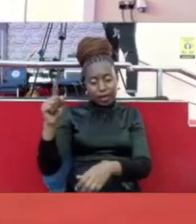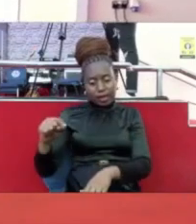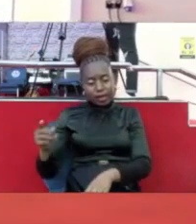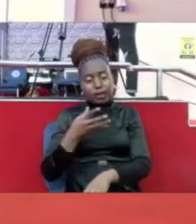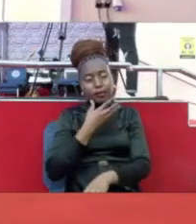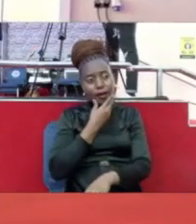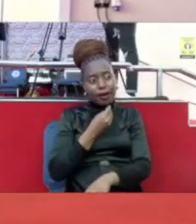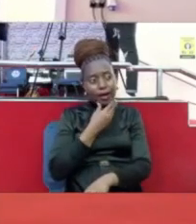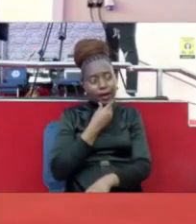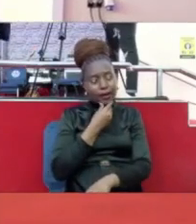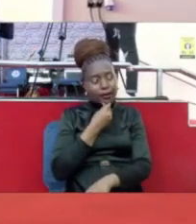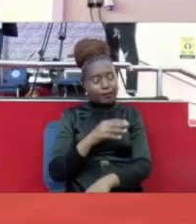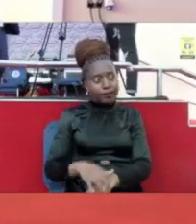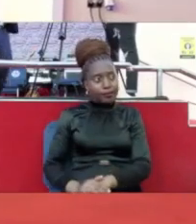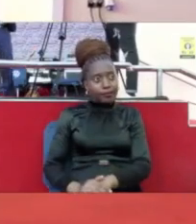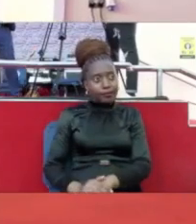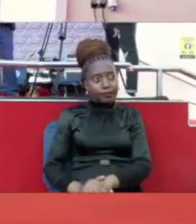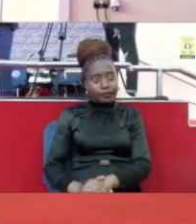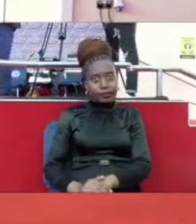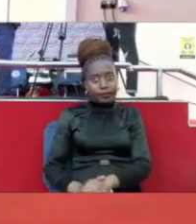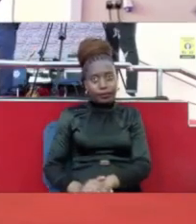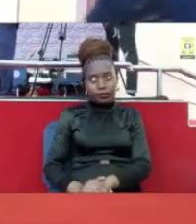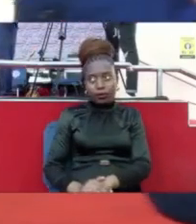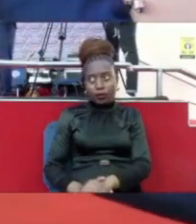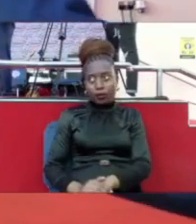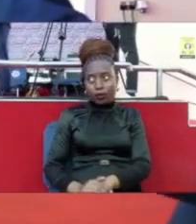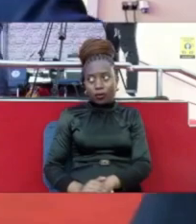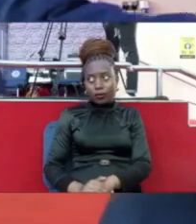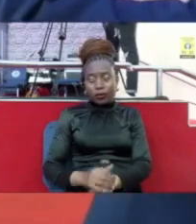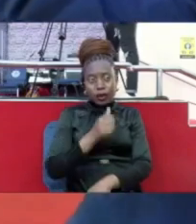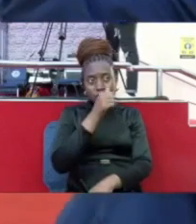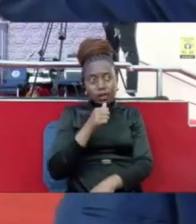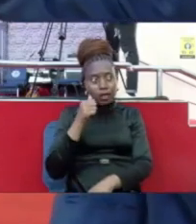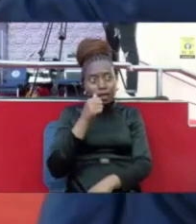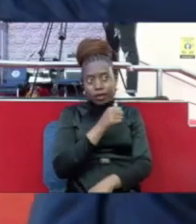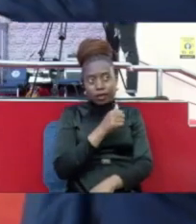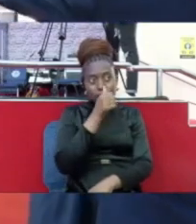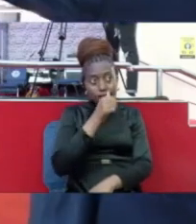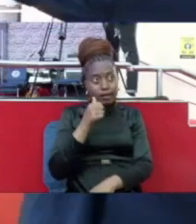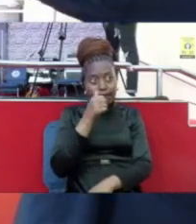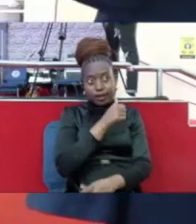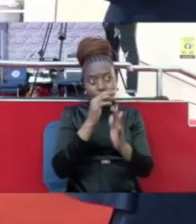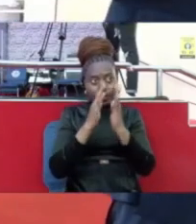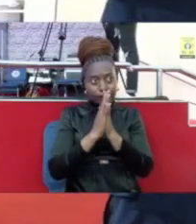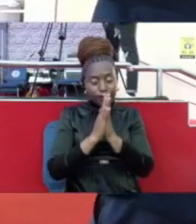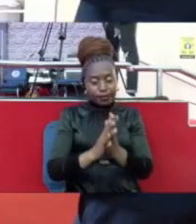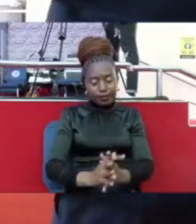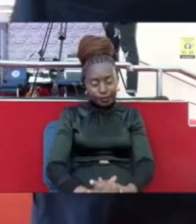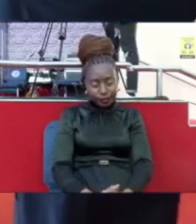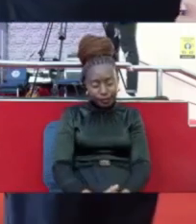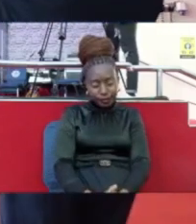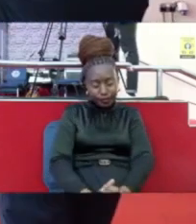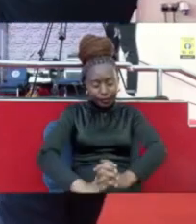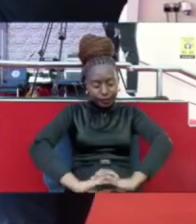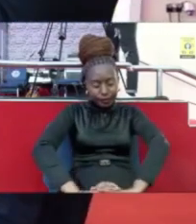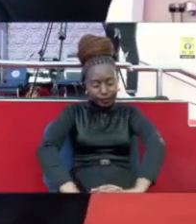Zimmerman. Lord, burden their hearts. Wape mzigo Bwana. Don't let people pass by. Usiache watu